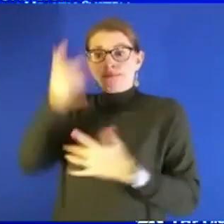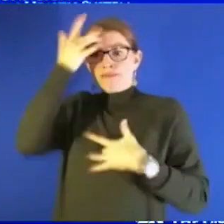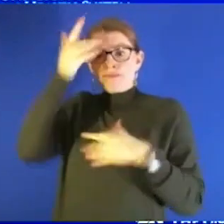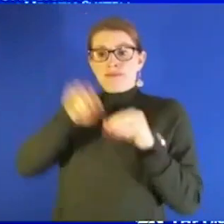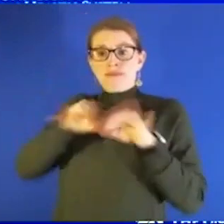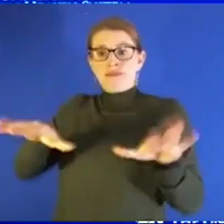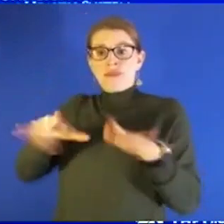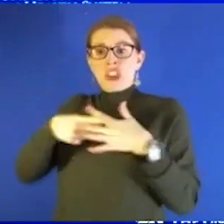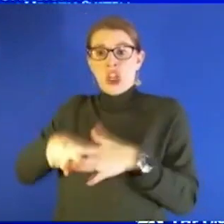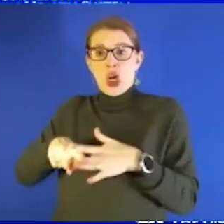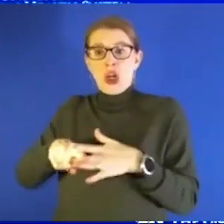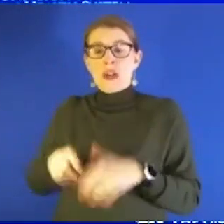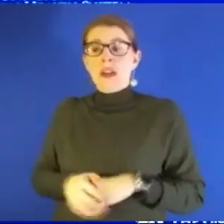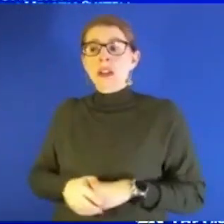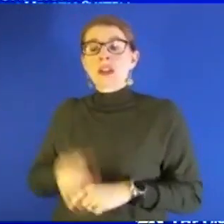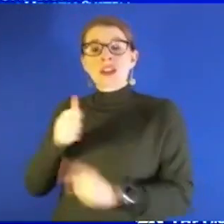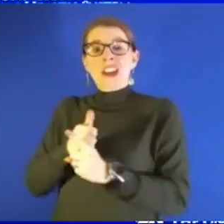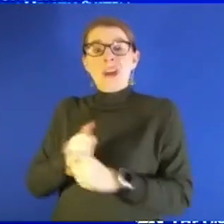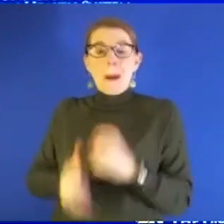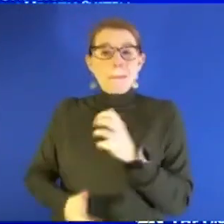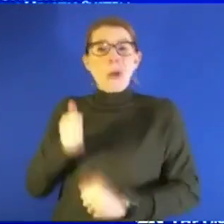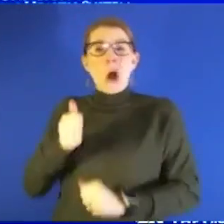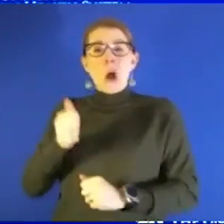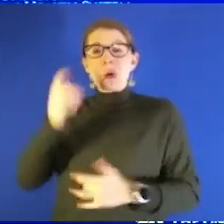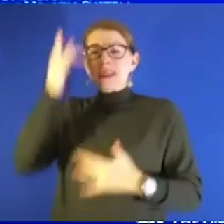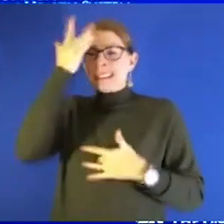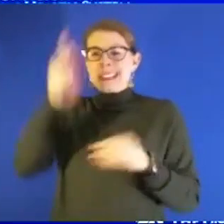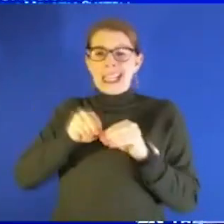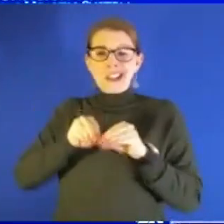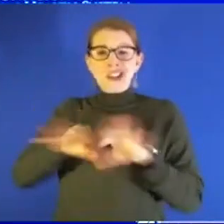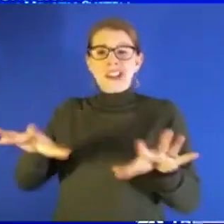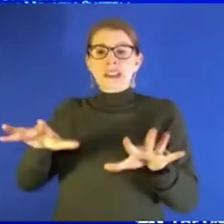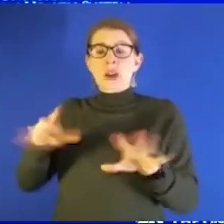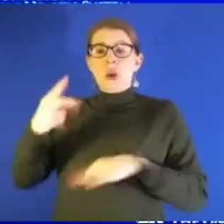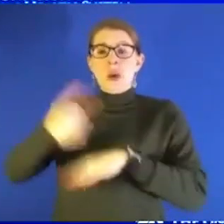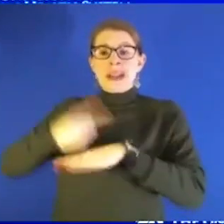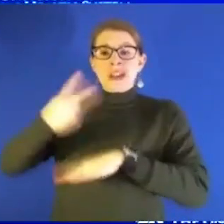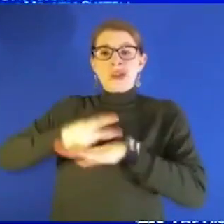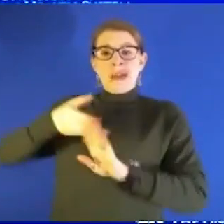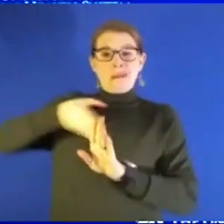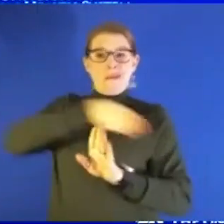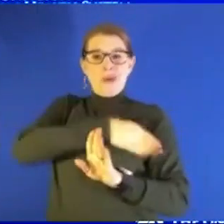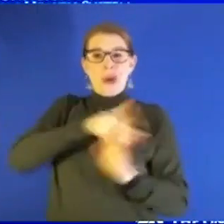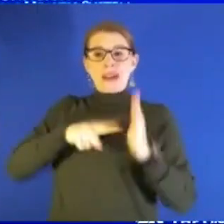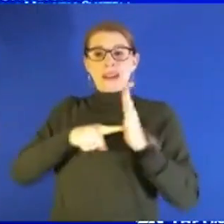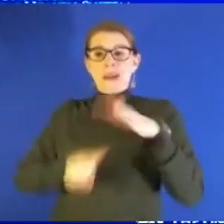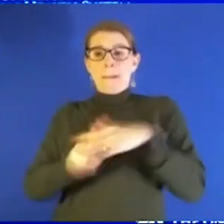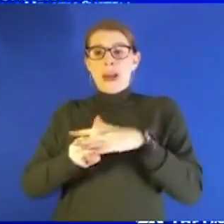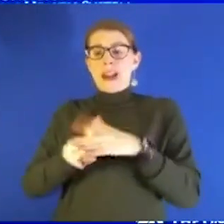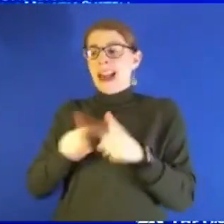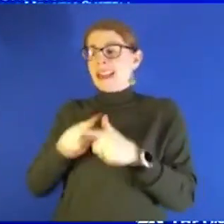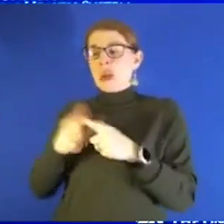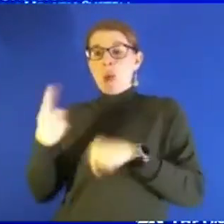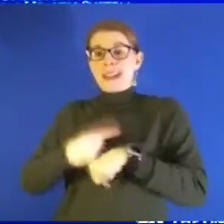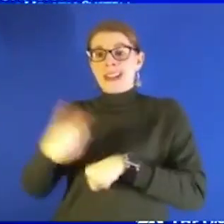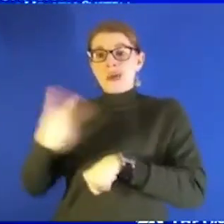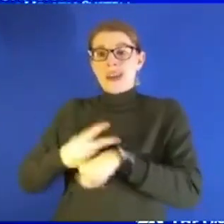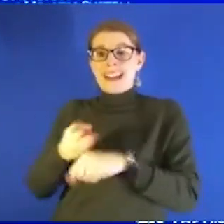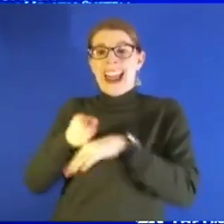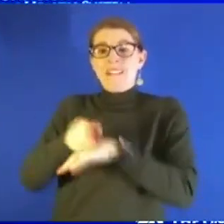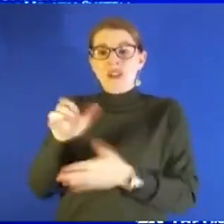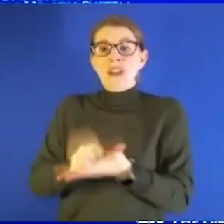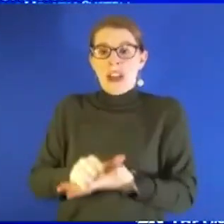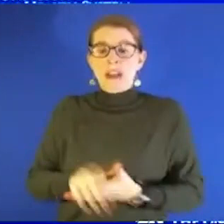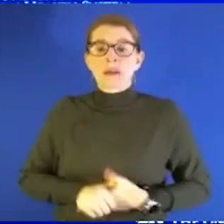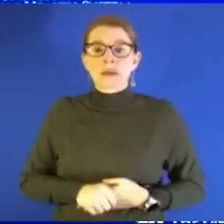most contagious those first 1 to 2 days prior to any symptoms, and then 1 to 2 days after that. And after that time,